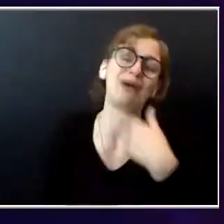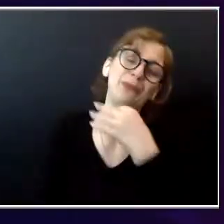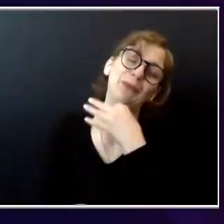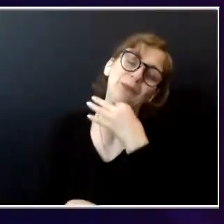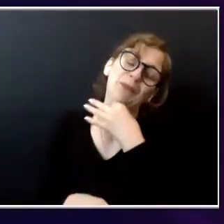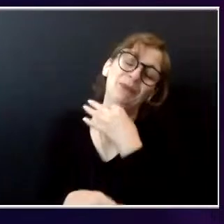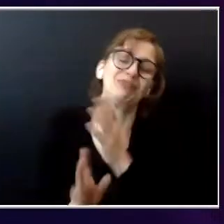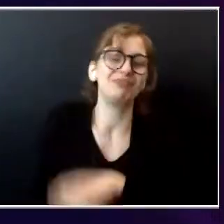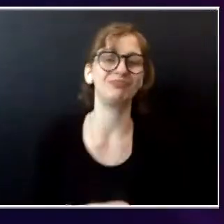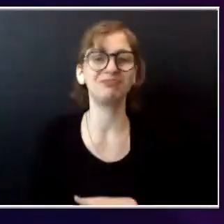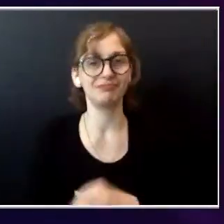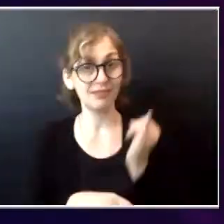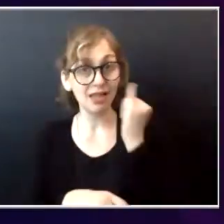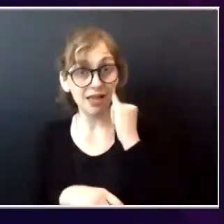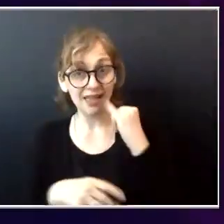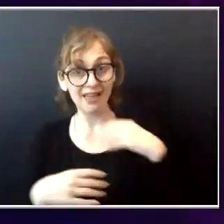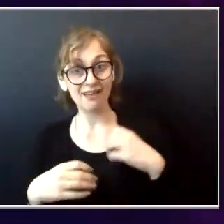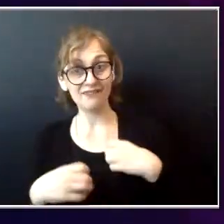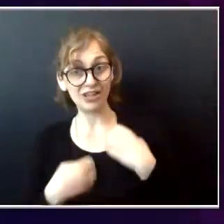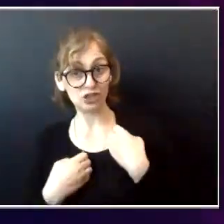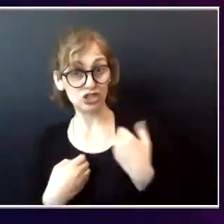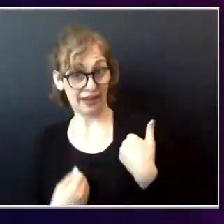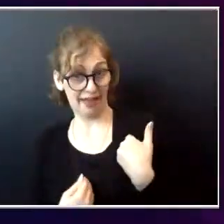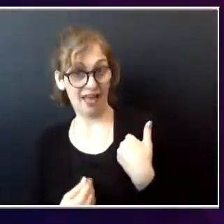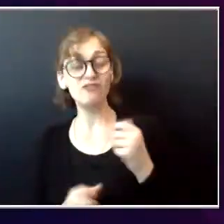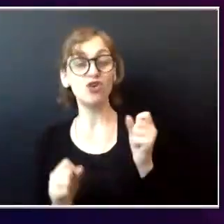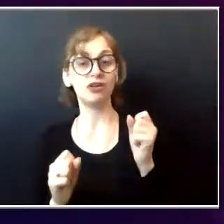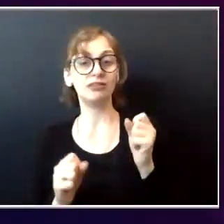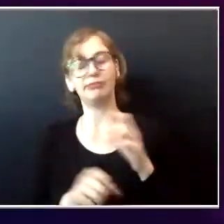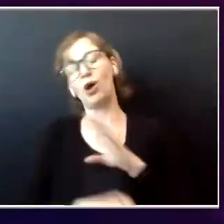drive to Kansas City. We need some help, as long as you're feeling better.